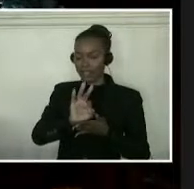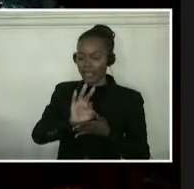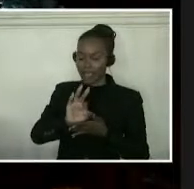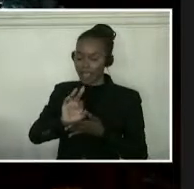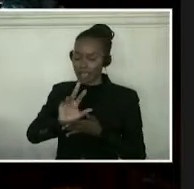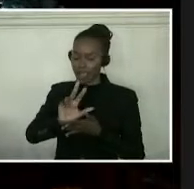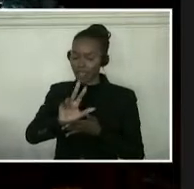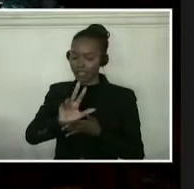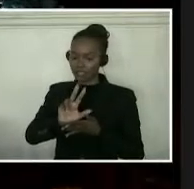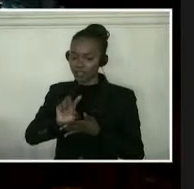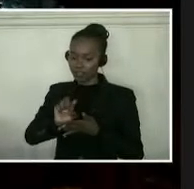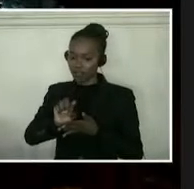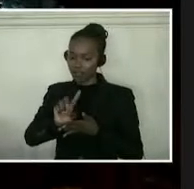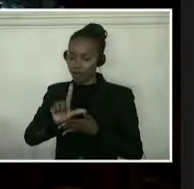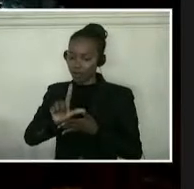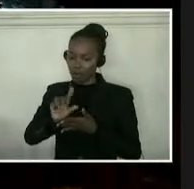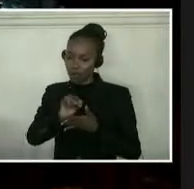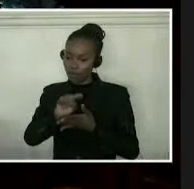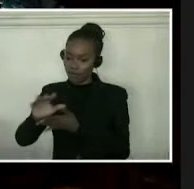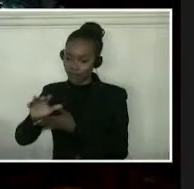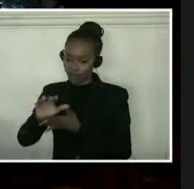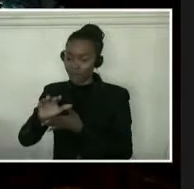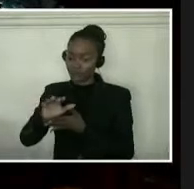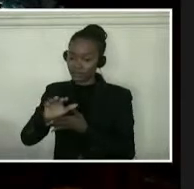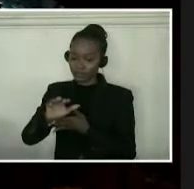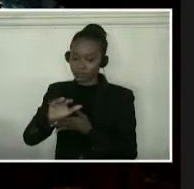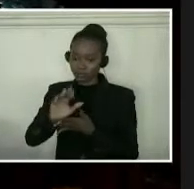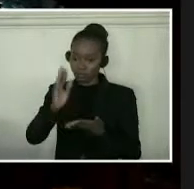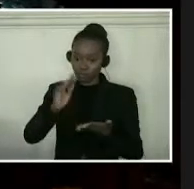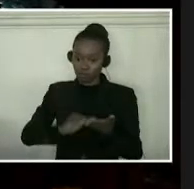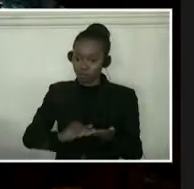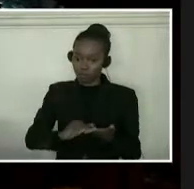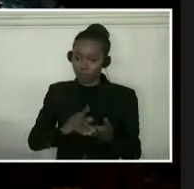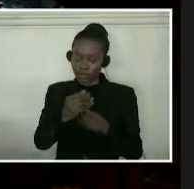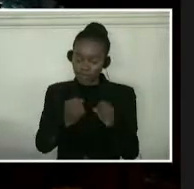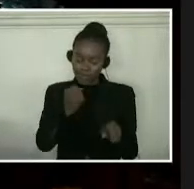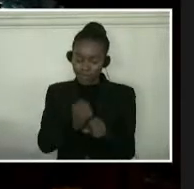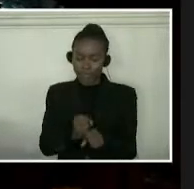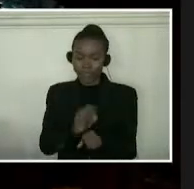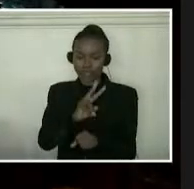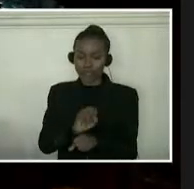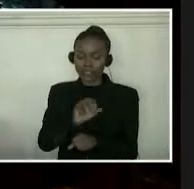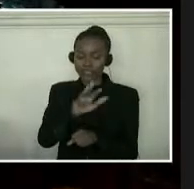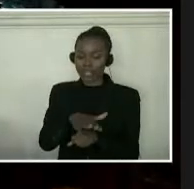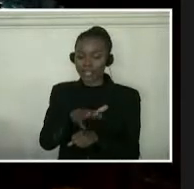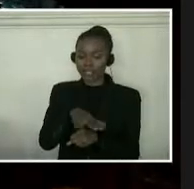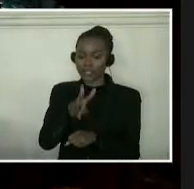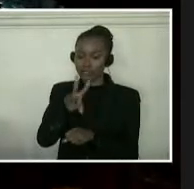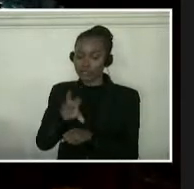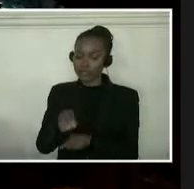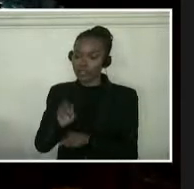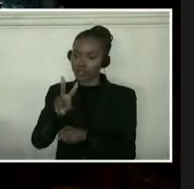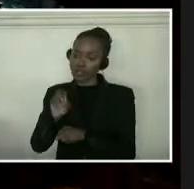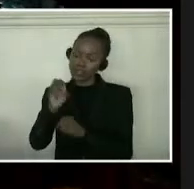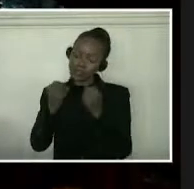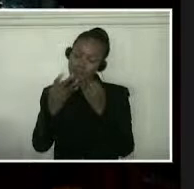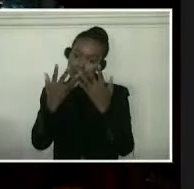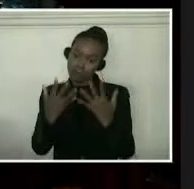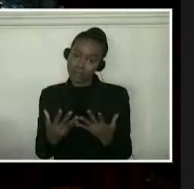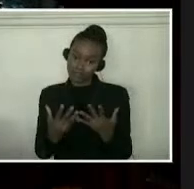forfeited from the 2019-2020 budget which is also a concern to us we hope that there will be